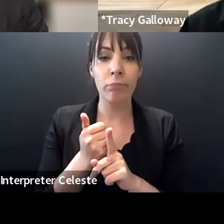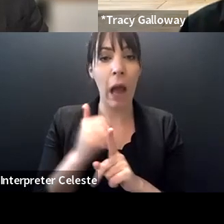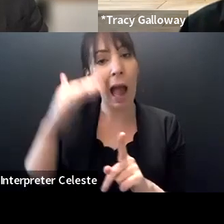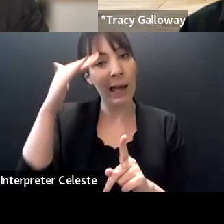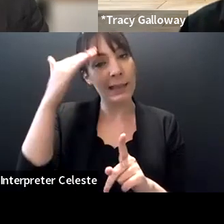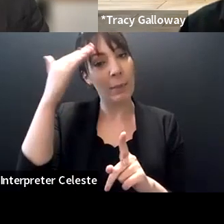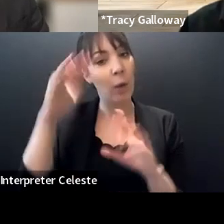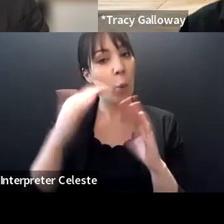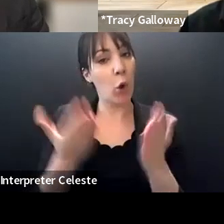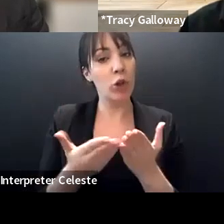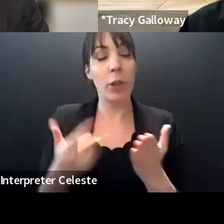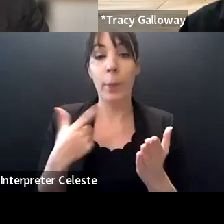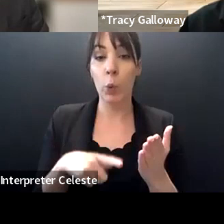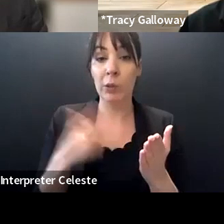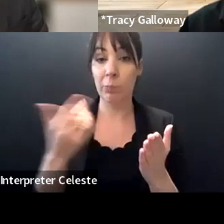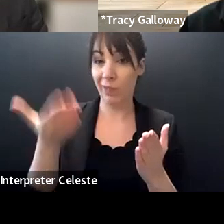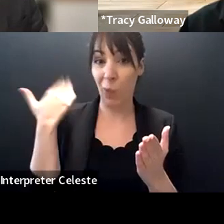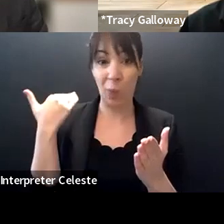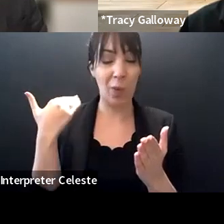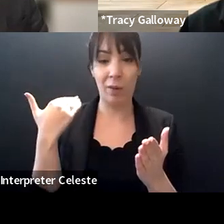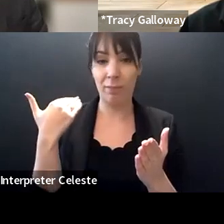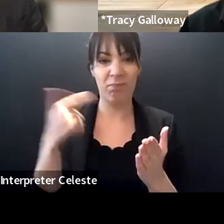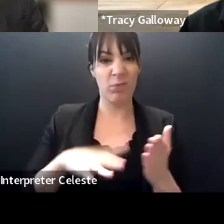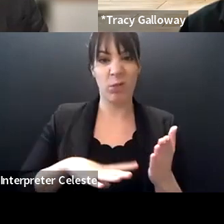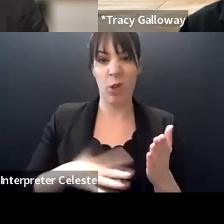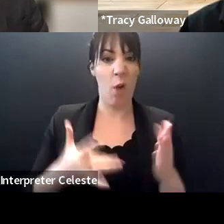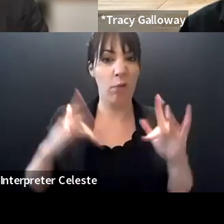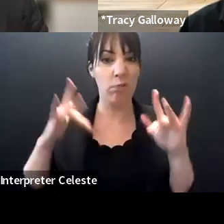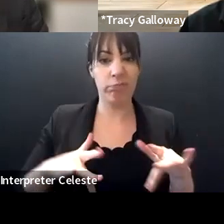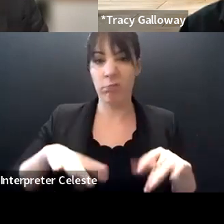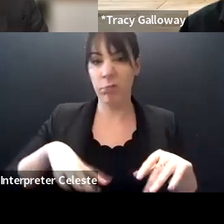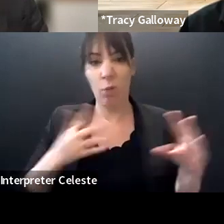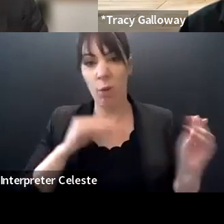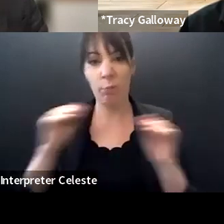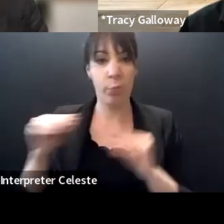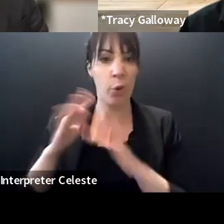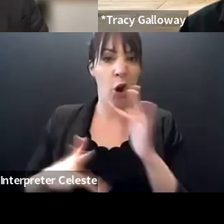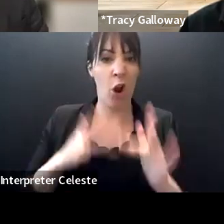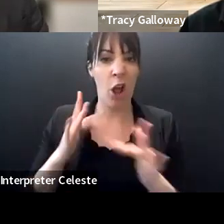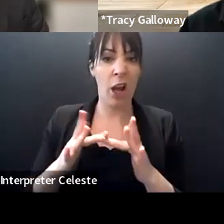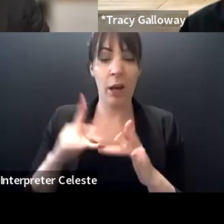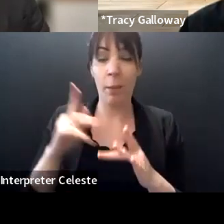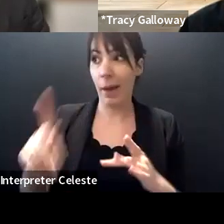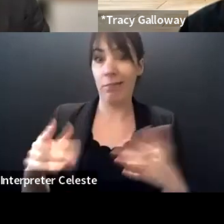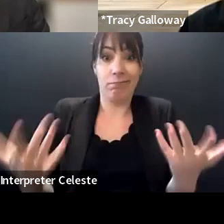very reluctant of ever visiting. So we were found at one point of not really having a choice.